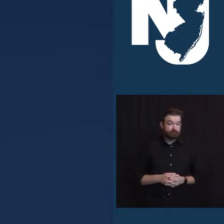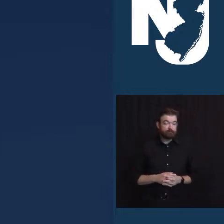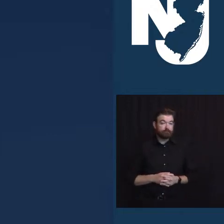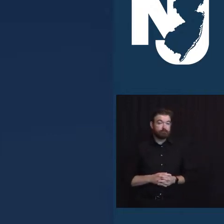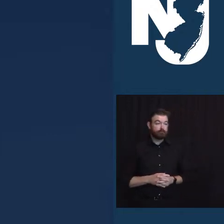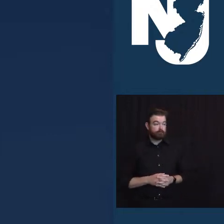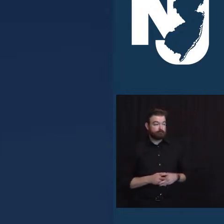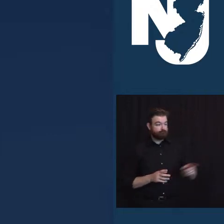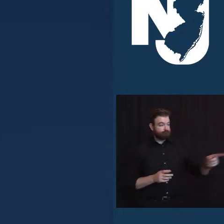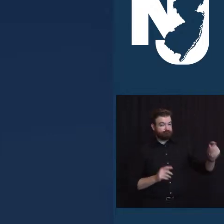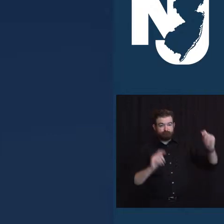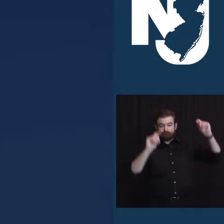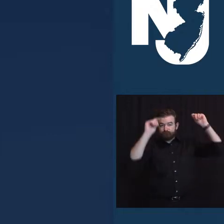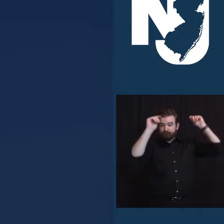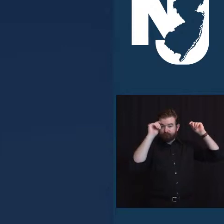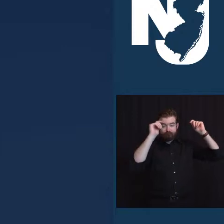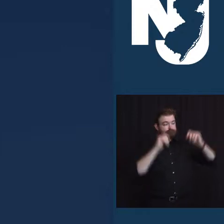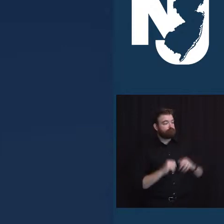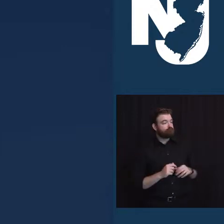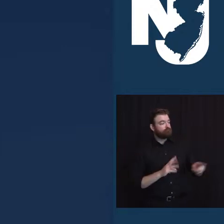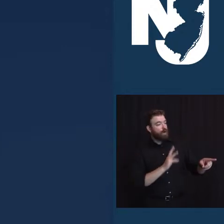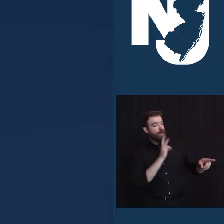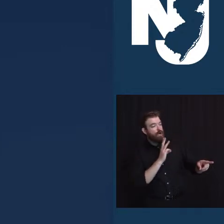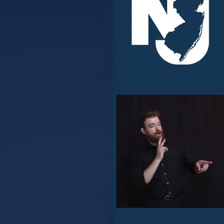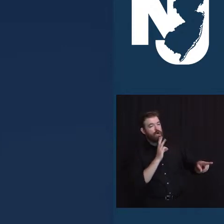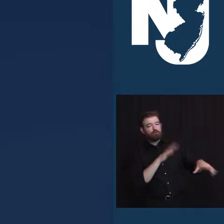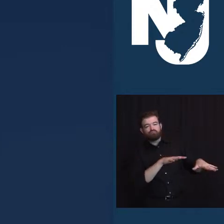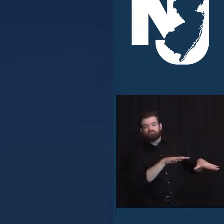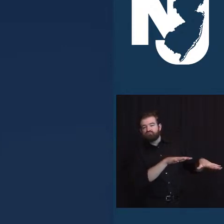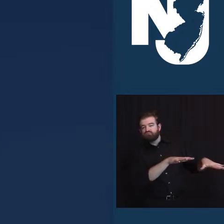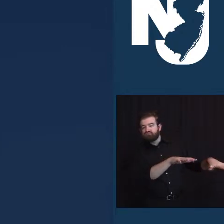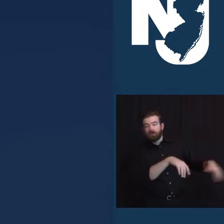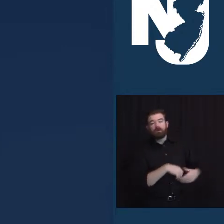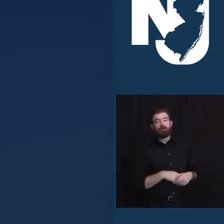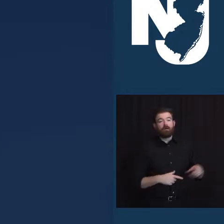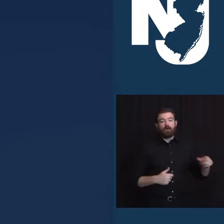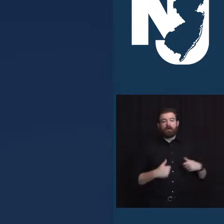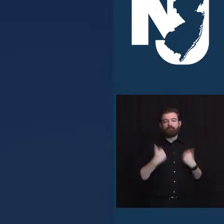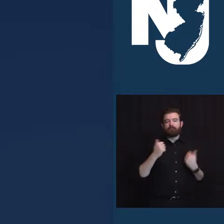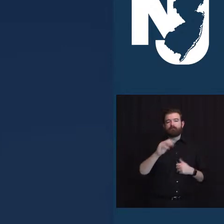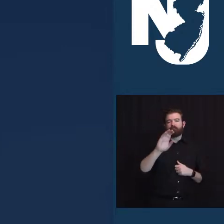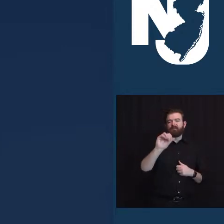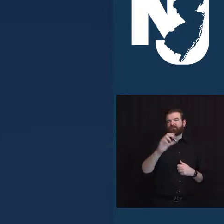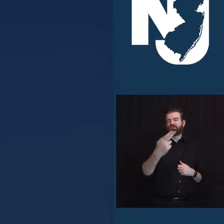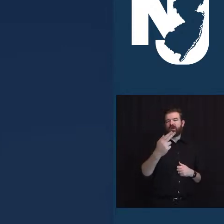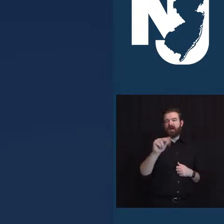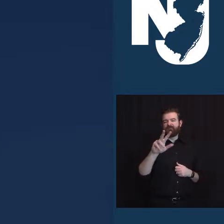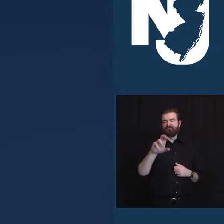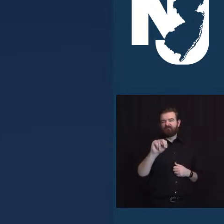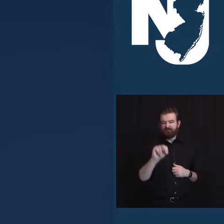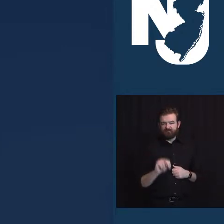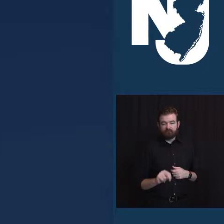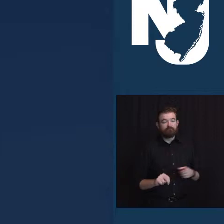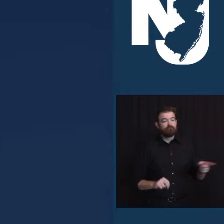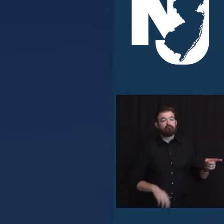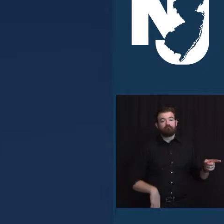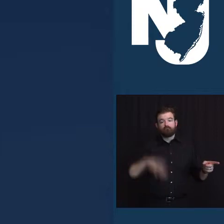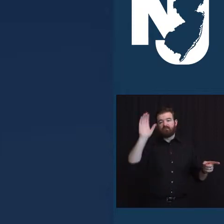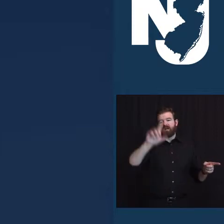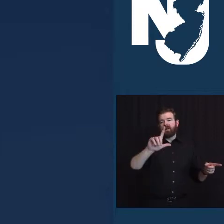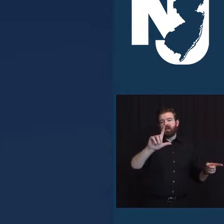hat, the sunglasses, he called Beach Haven home. He was born and raised in LBI. His father was a Long